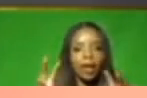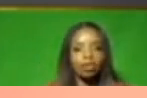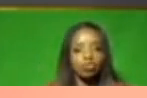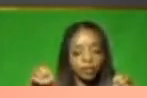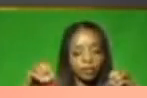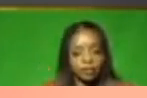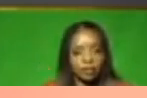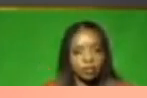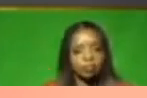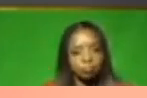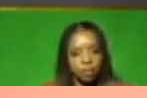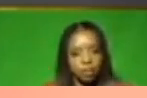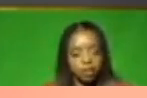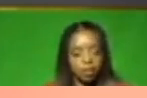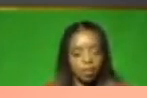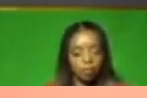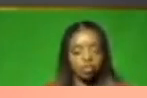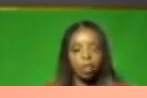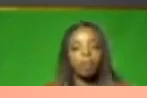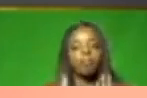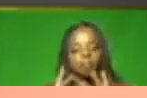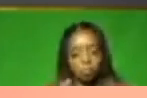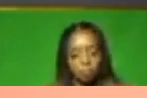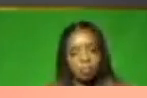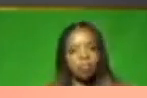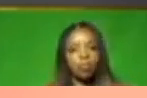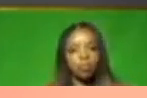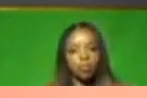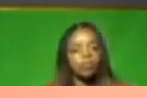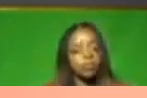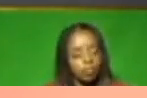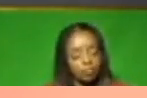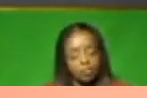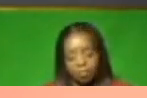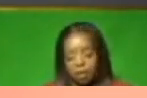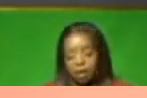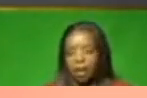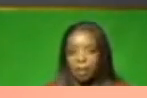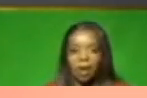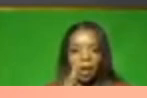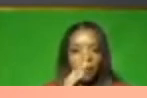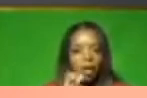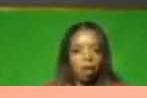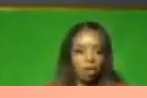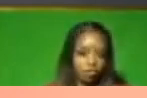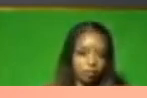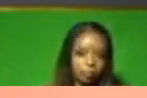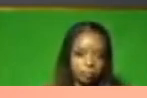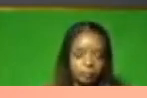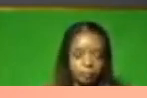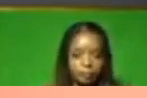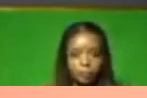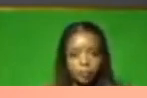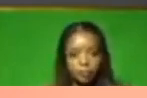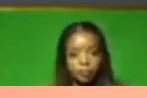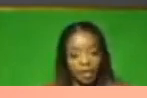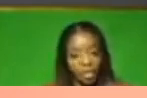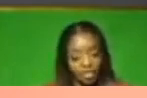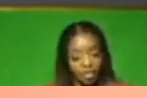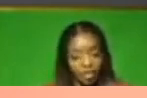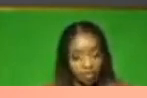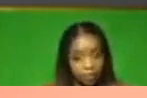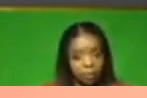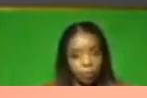that measure up to tens and tens of billions of rands. This week, the